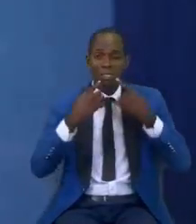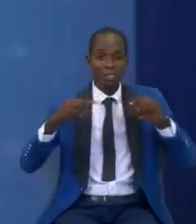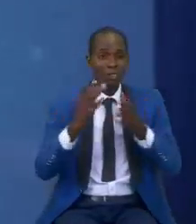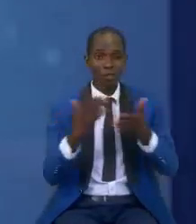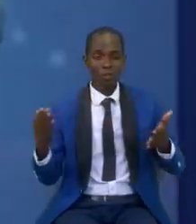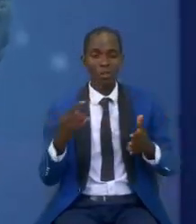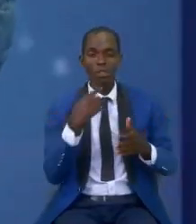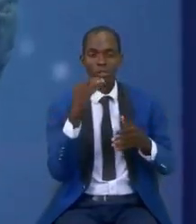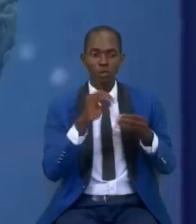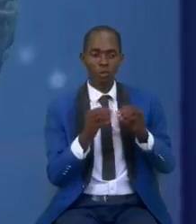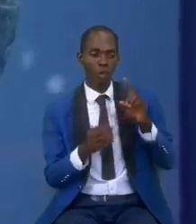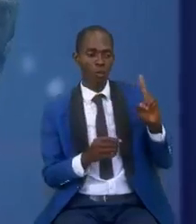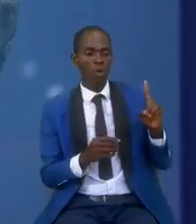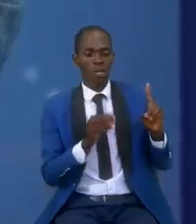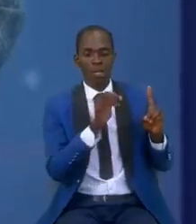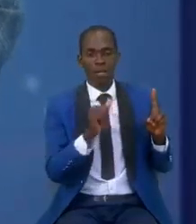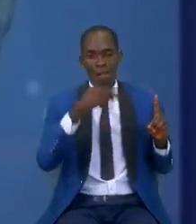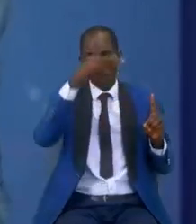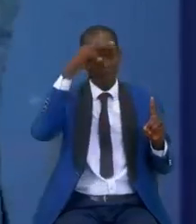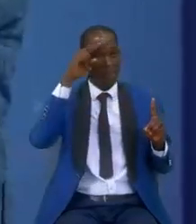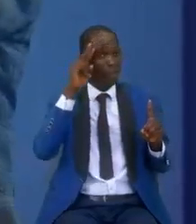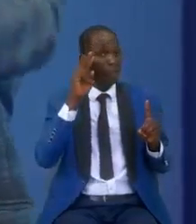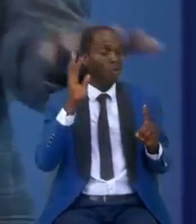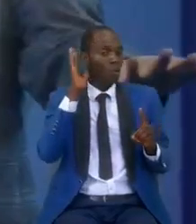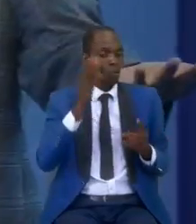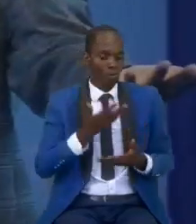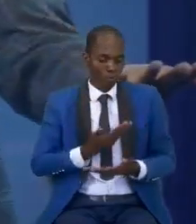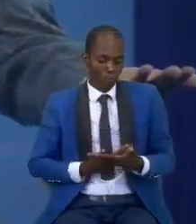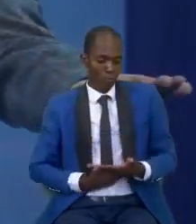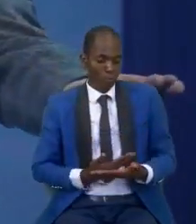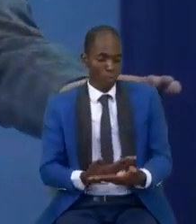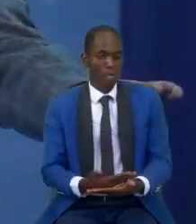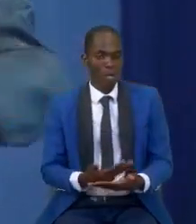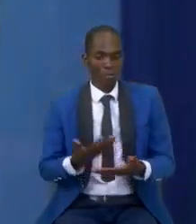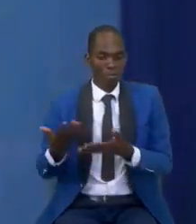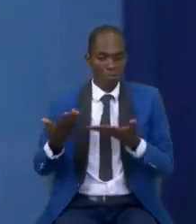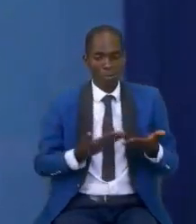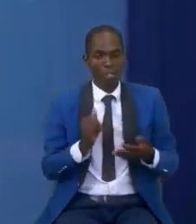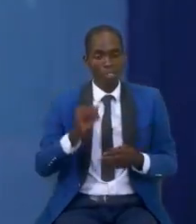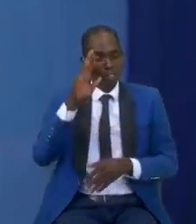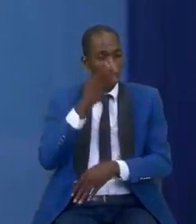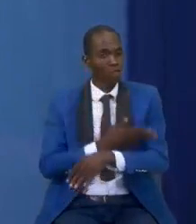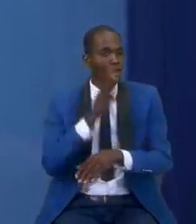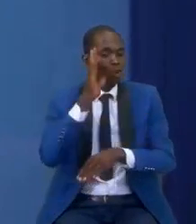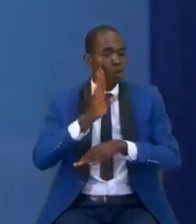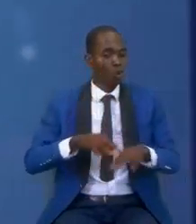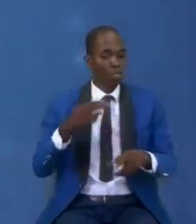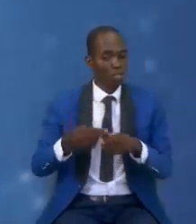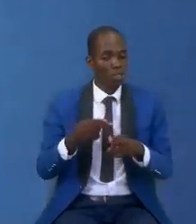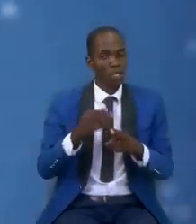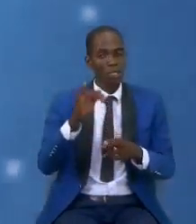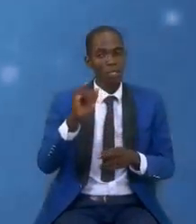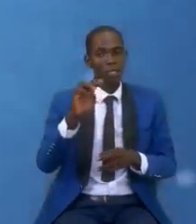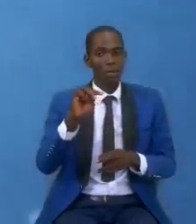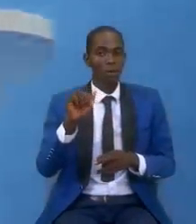son, and I shall call his name Emmanuel. And as you open the pages of the New Testament, the very first page,